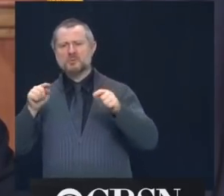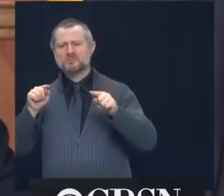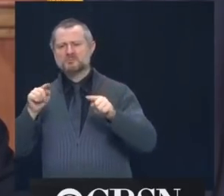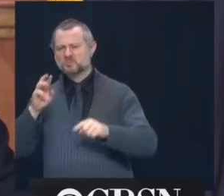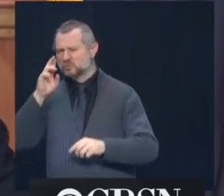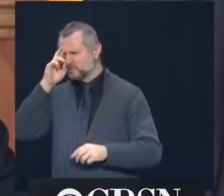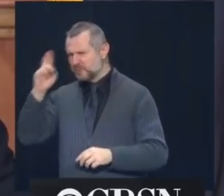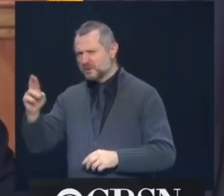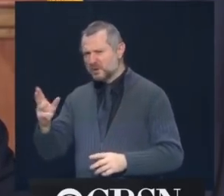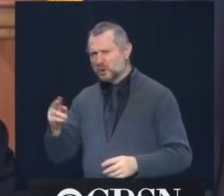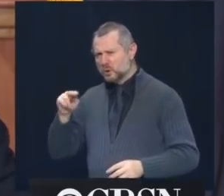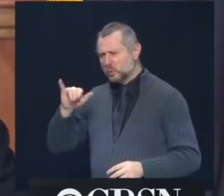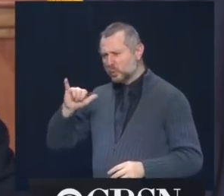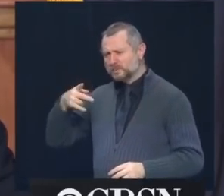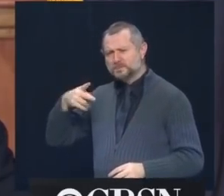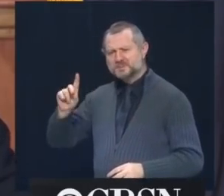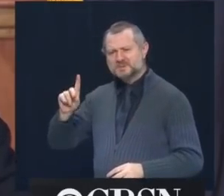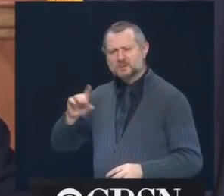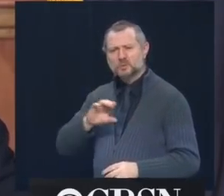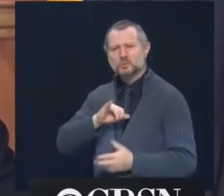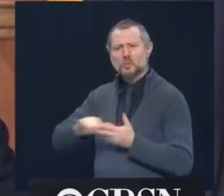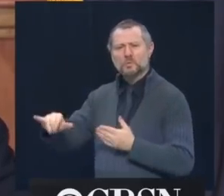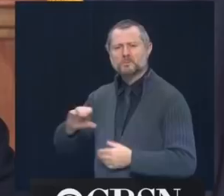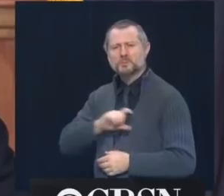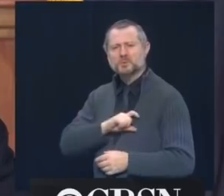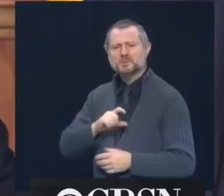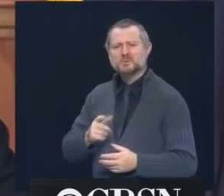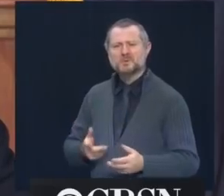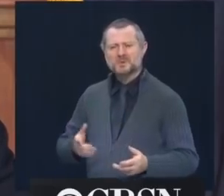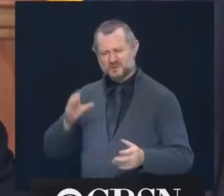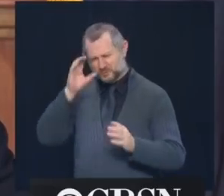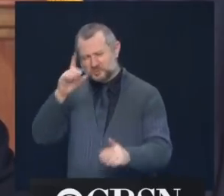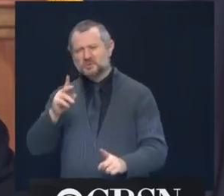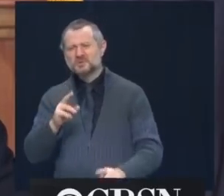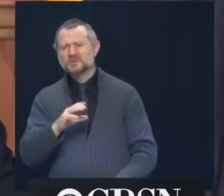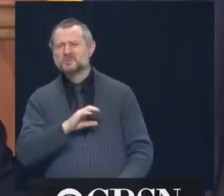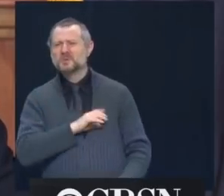They respect law enforcement. That's who Staten Islanders are.